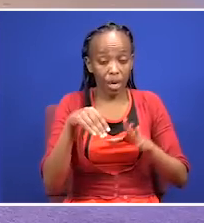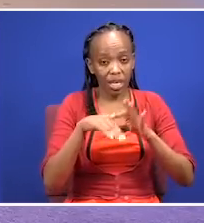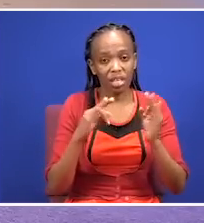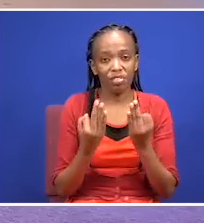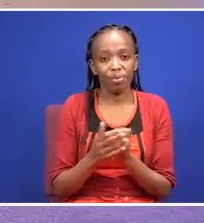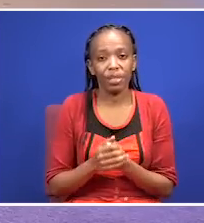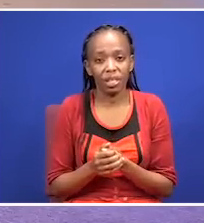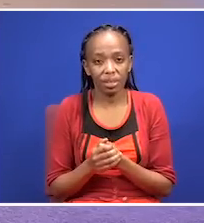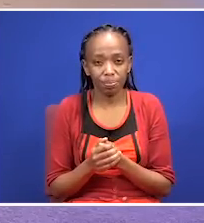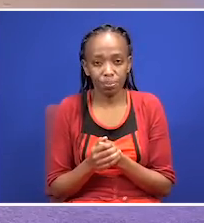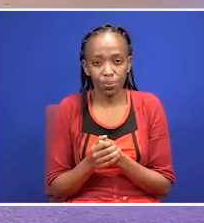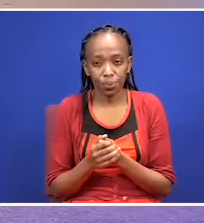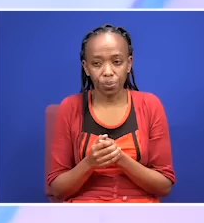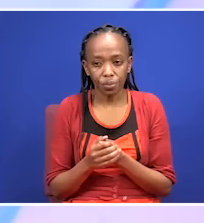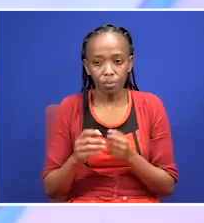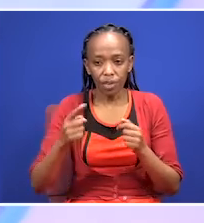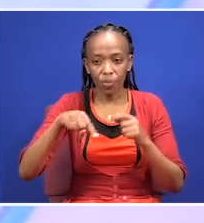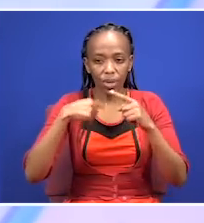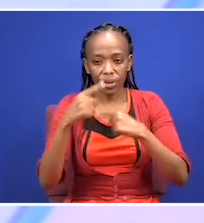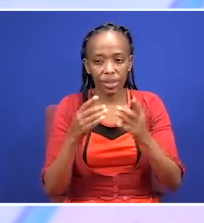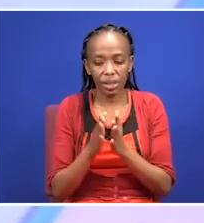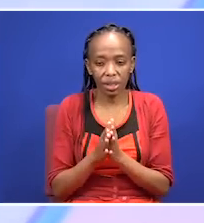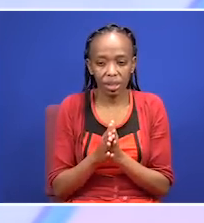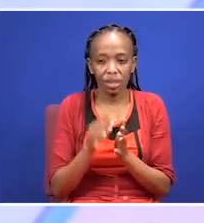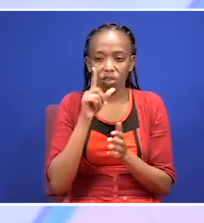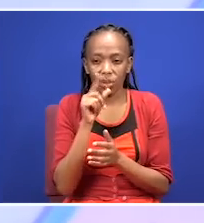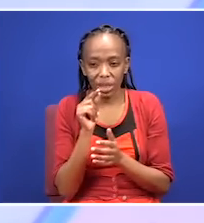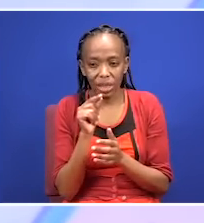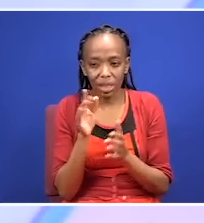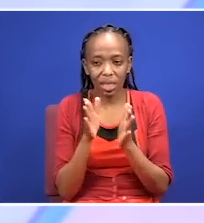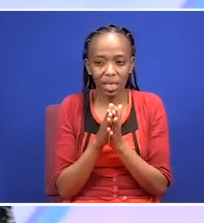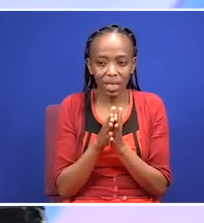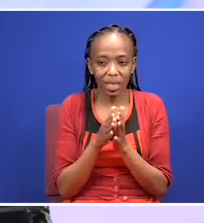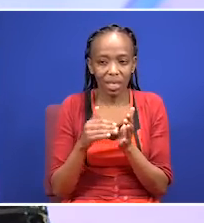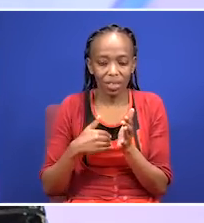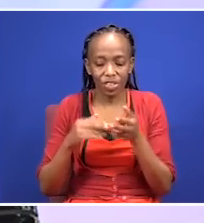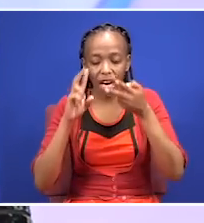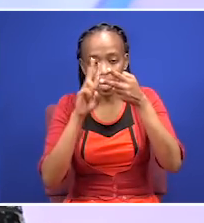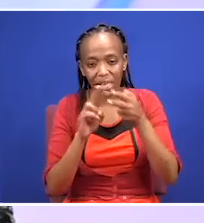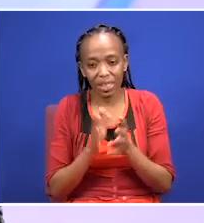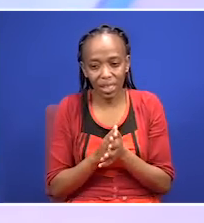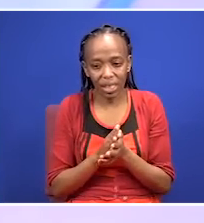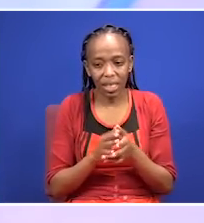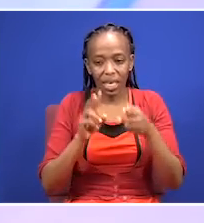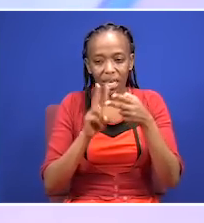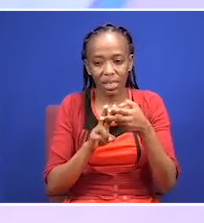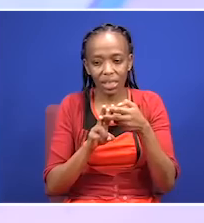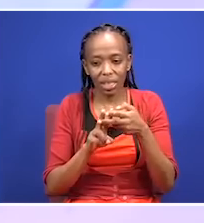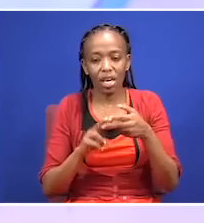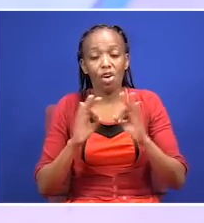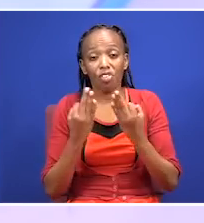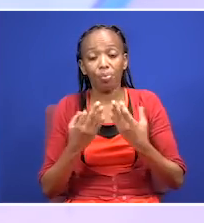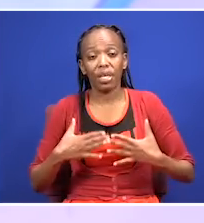families we continues tweeting and putting our hashtag hashtag